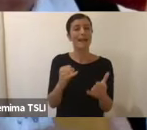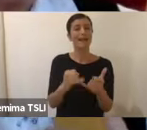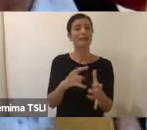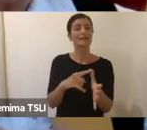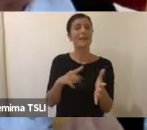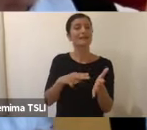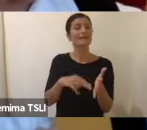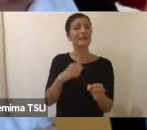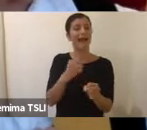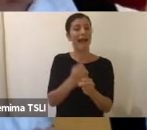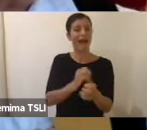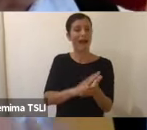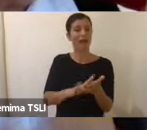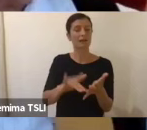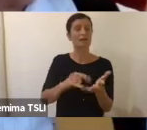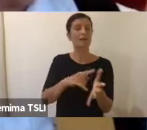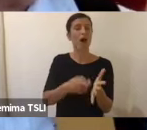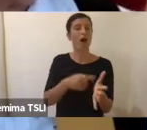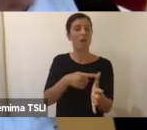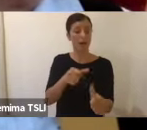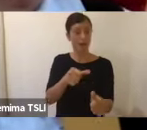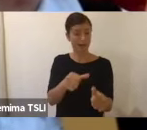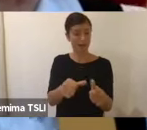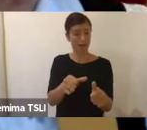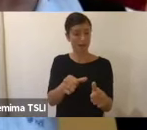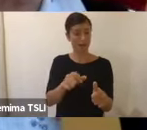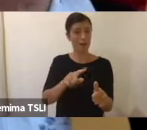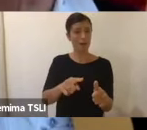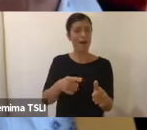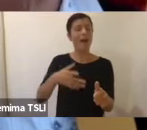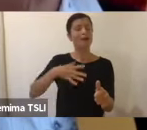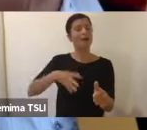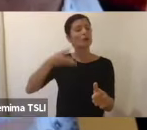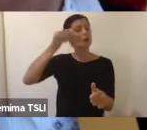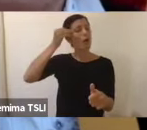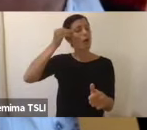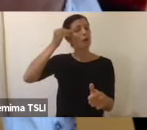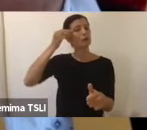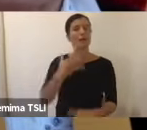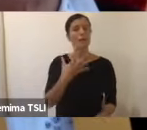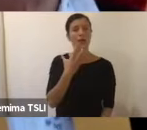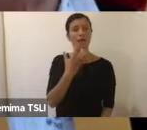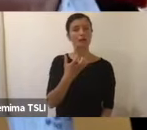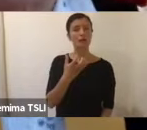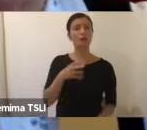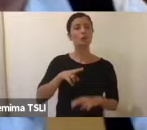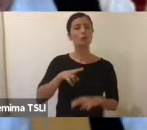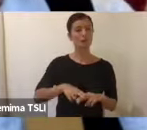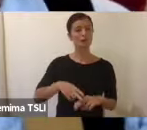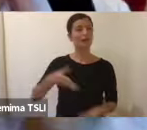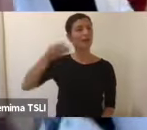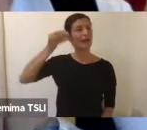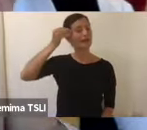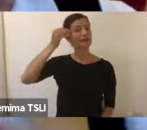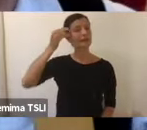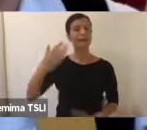my heart to be touched by the courage that others are showing as well so yeah thank you and thank you